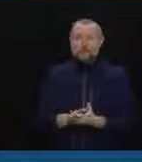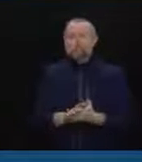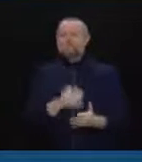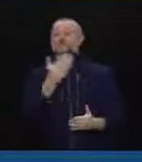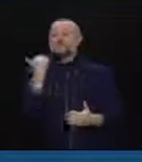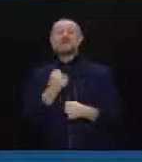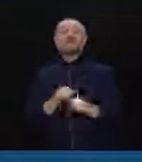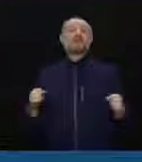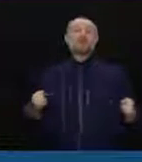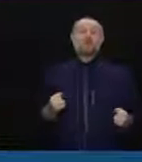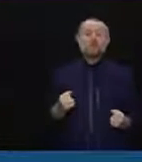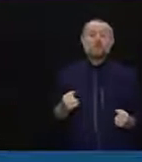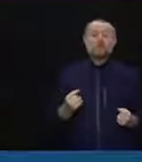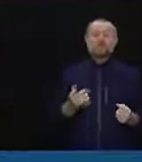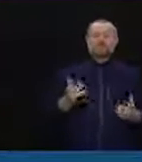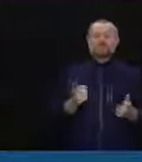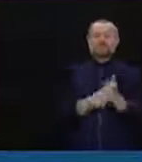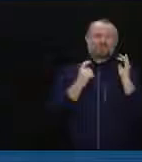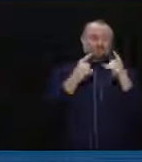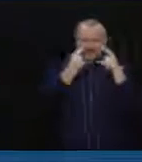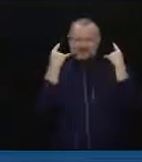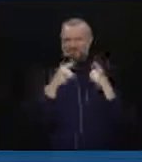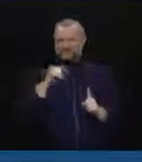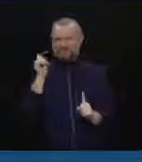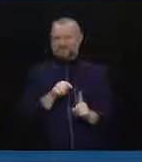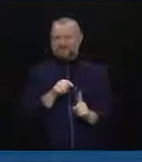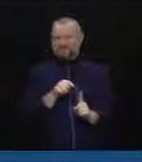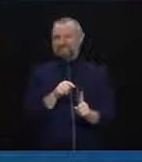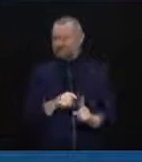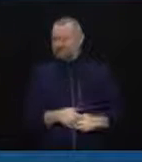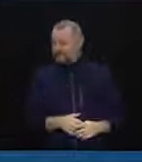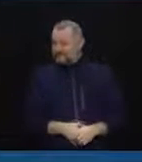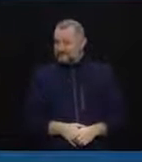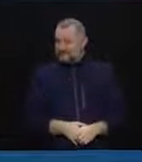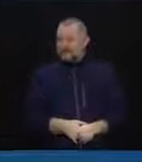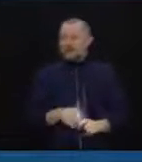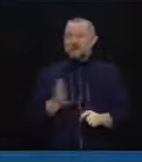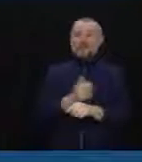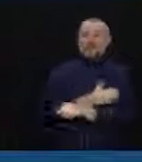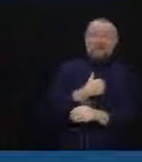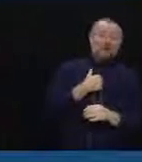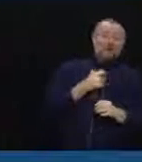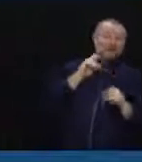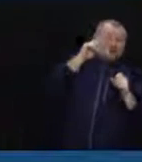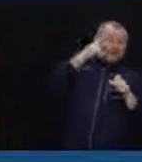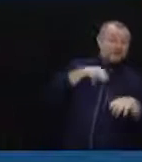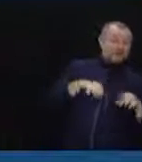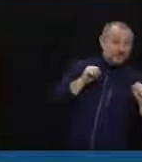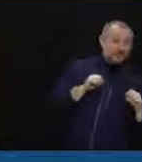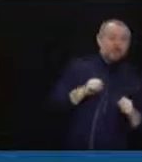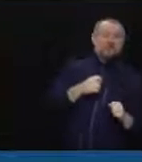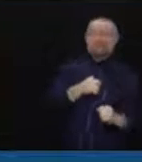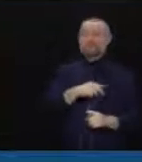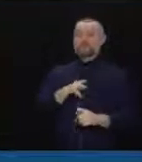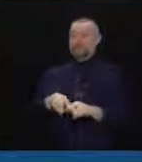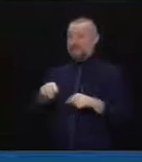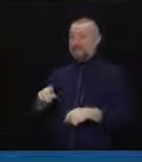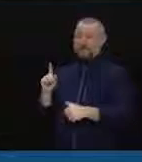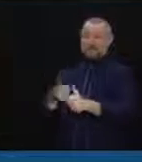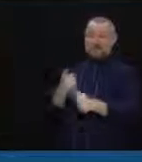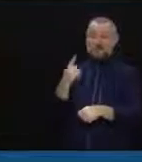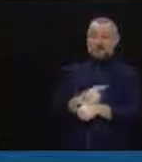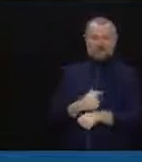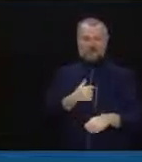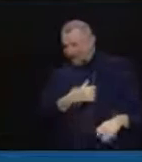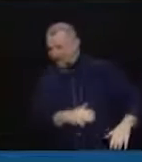requirement. That's what we talked about before I was governor. We instituted my first day in office and said that the